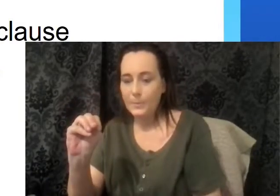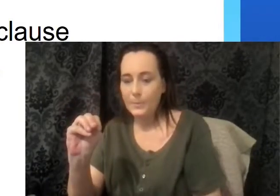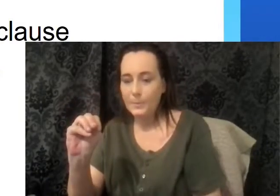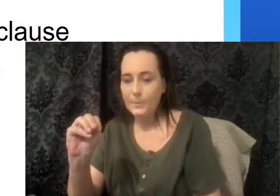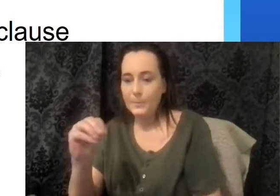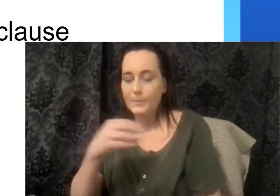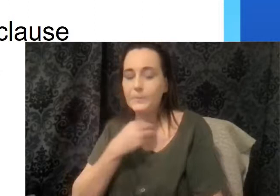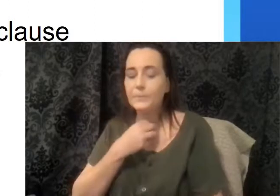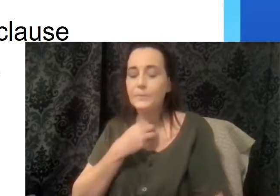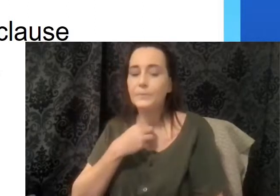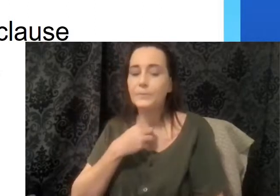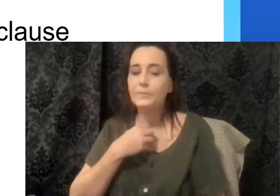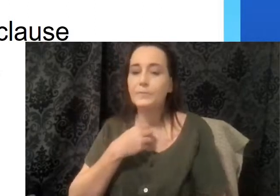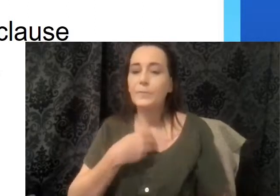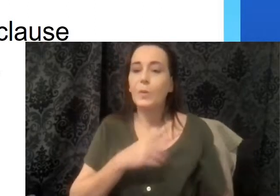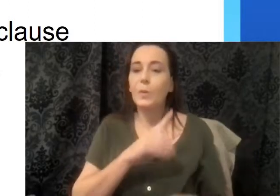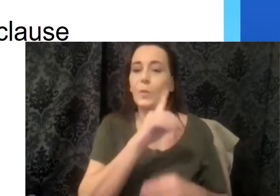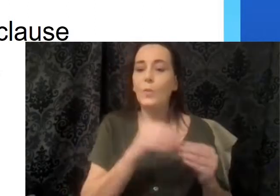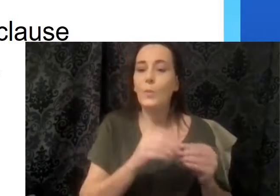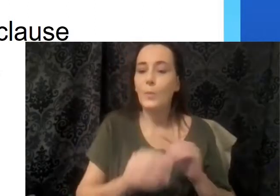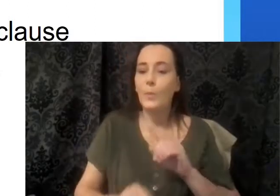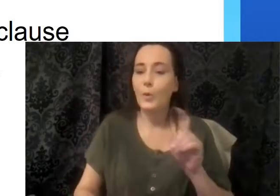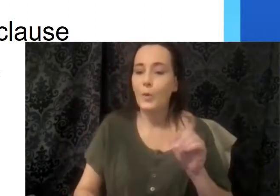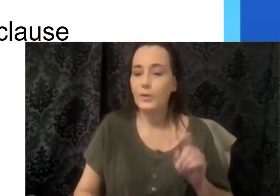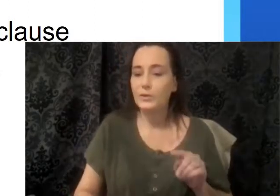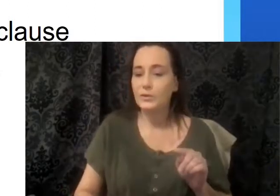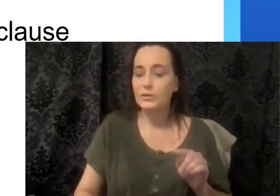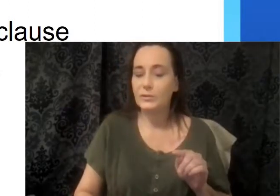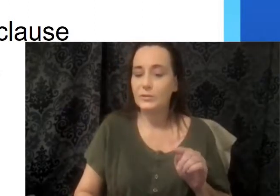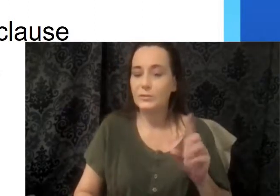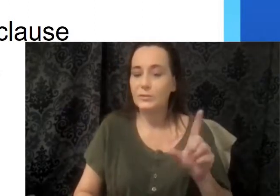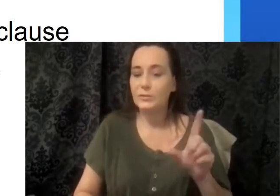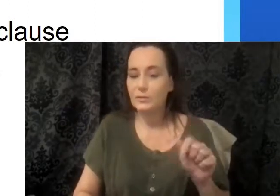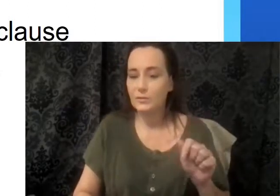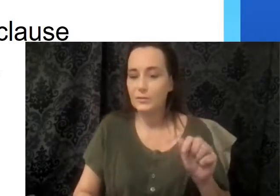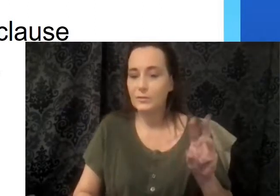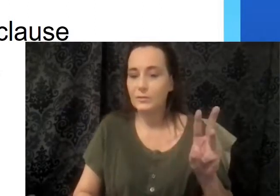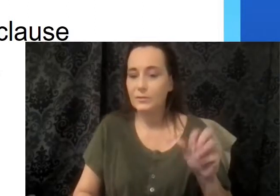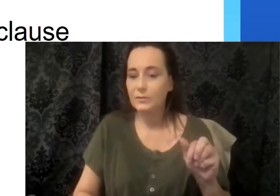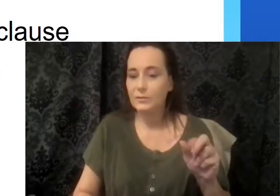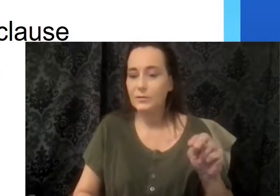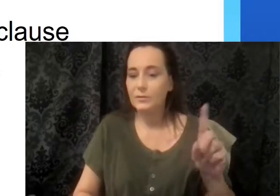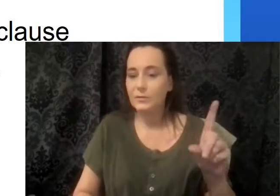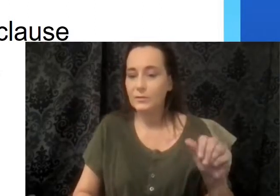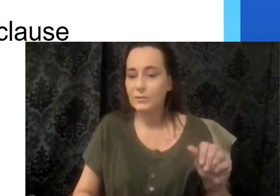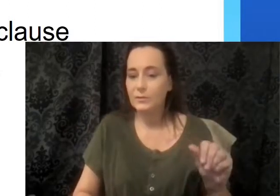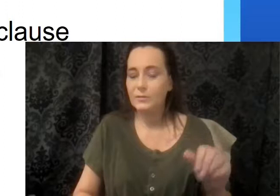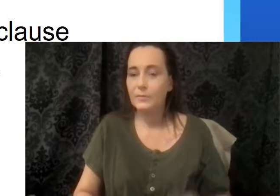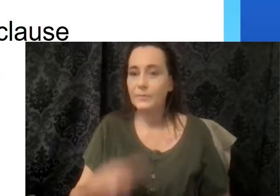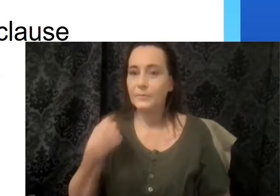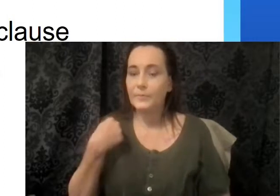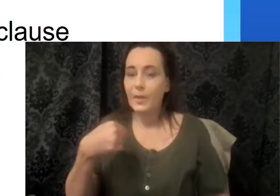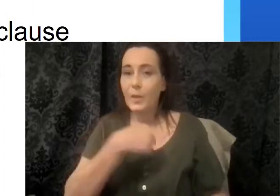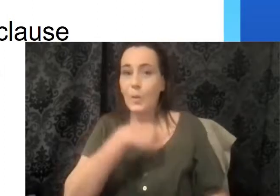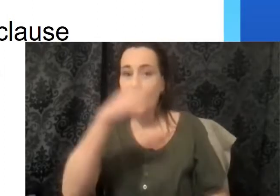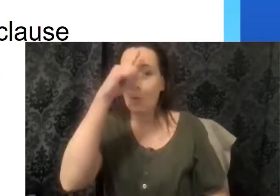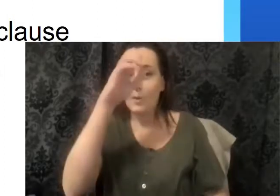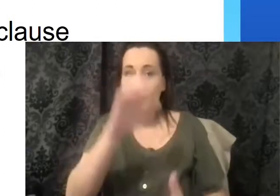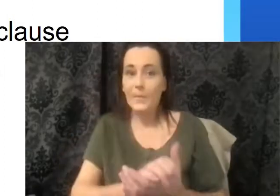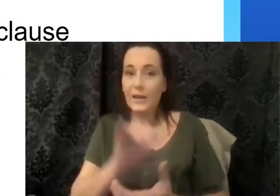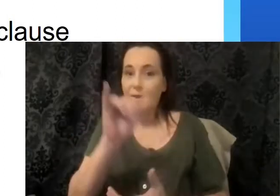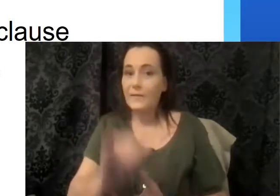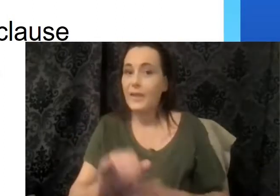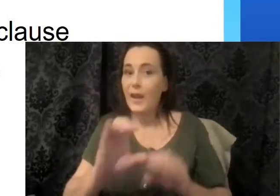Okay, and I have another question. I keep Yes. hearing you say, we believe that no one else wants to